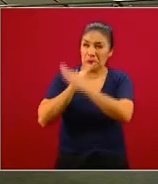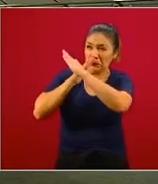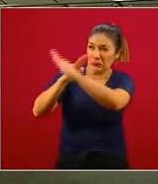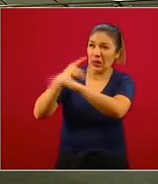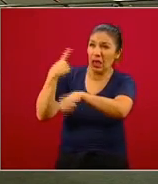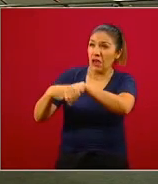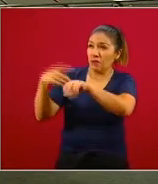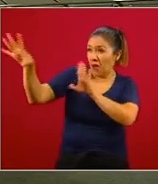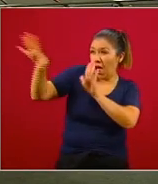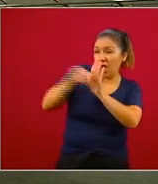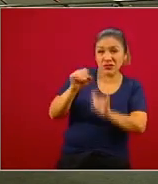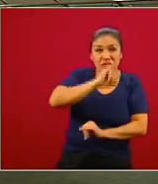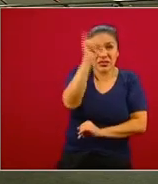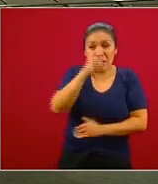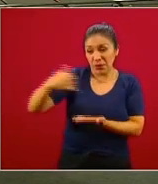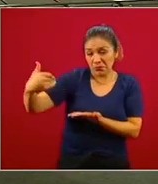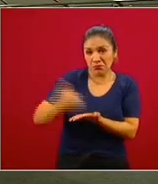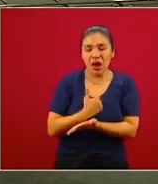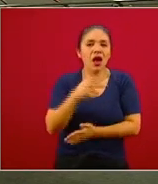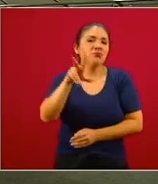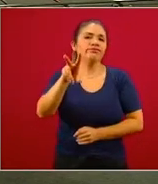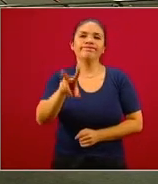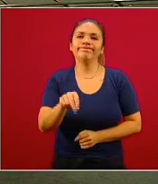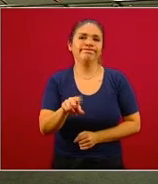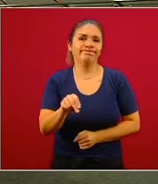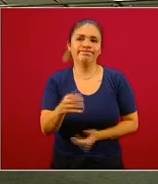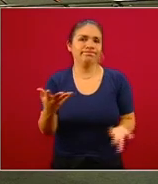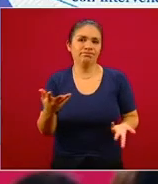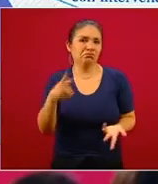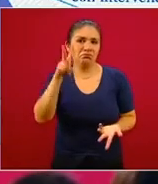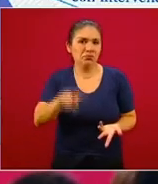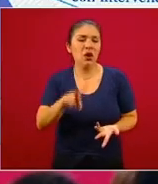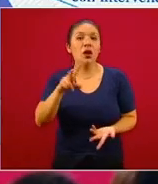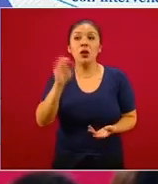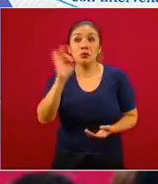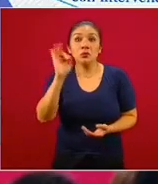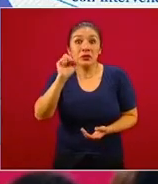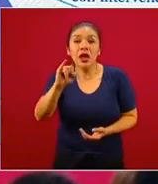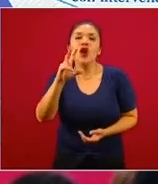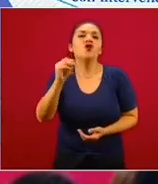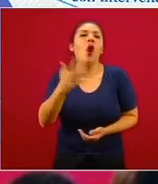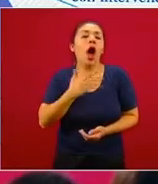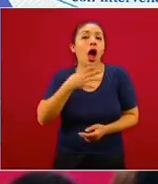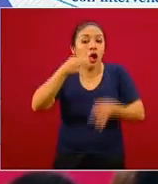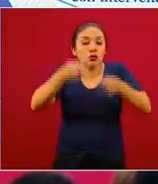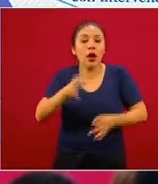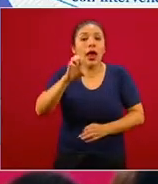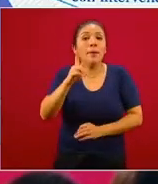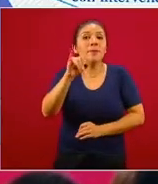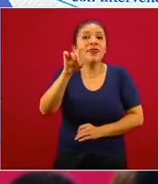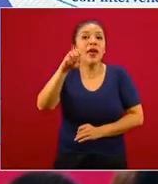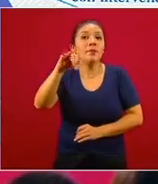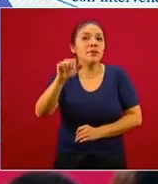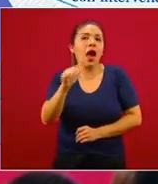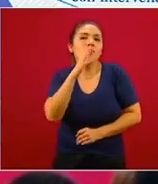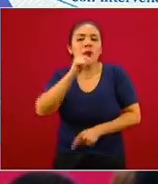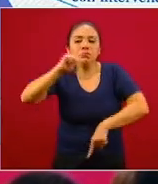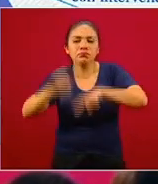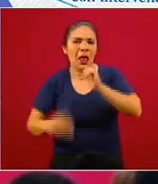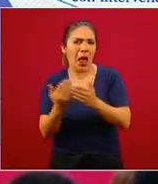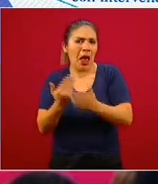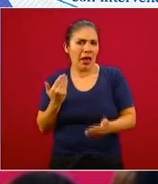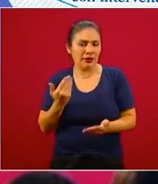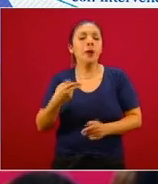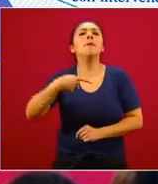time after time that it is not feasible, it is not possible to stop epidemics from taking their due